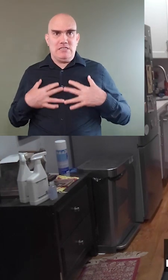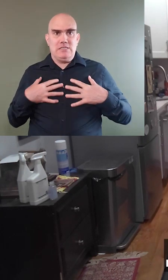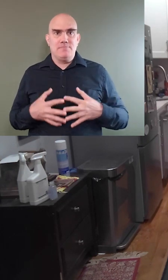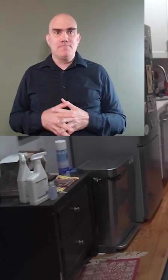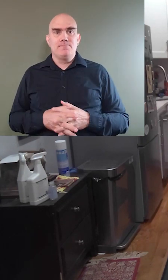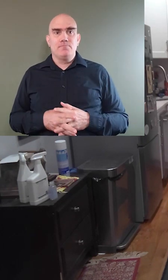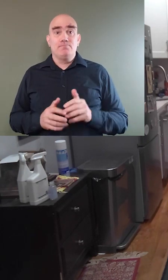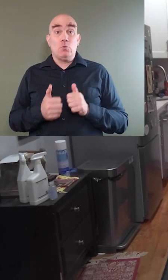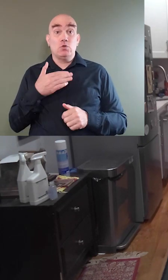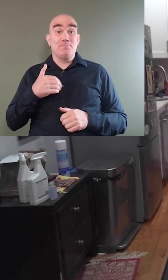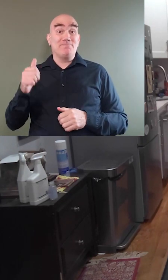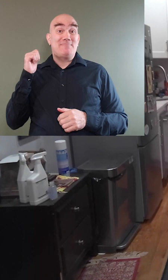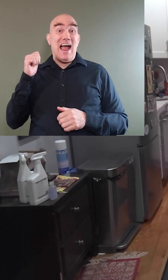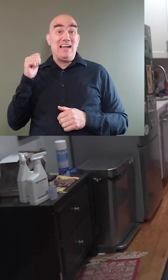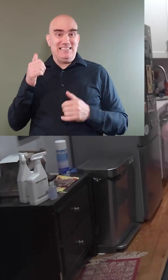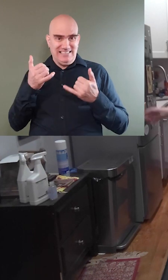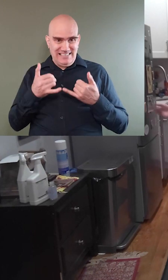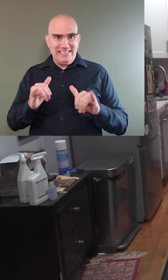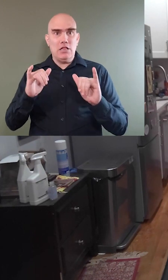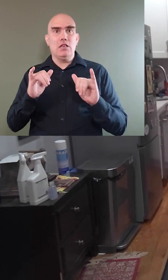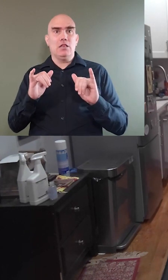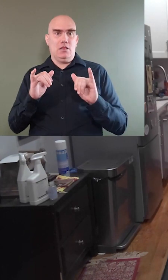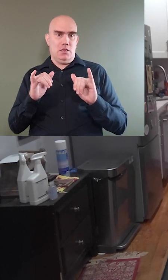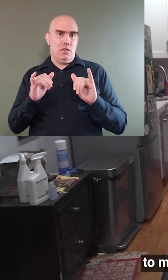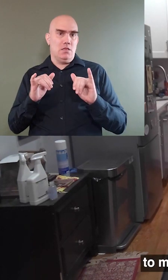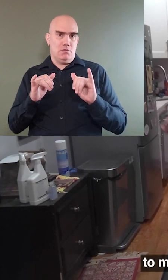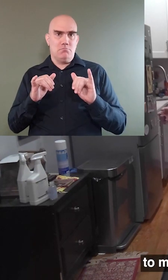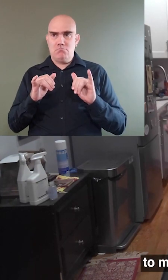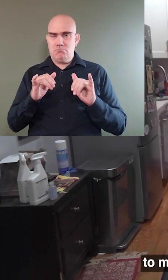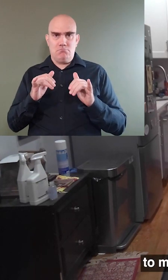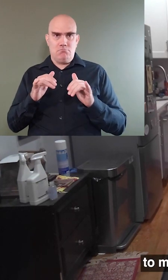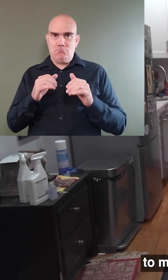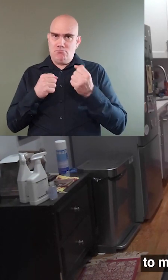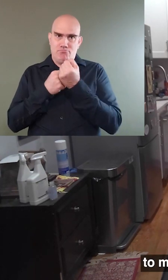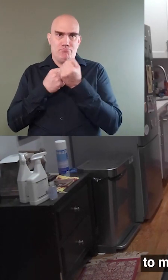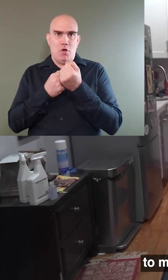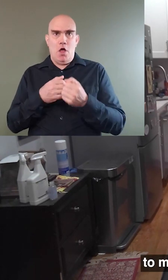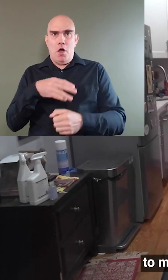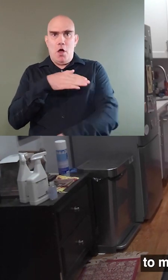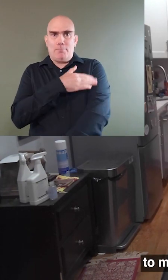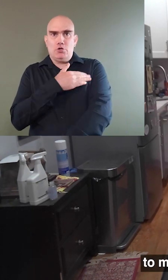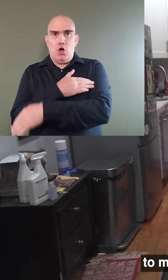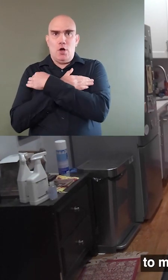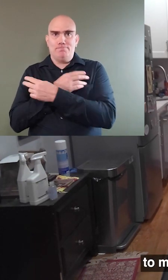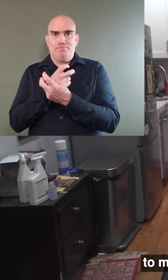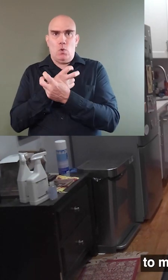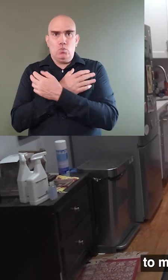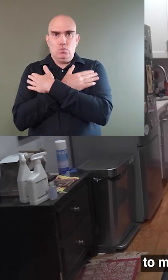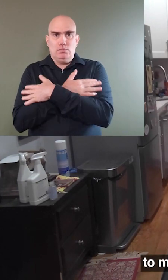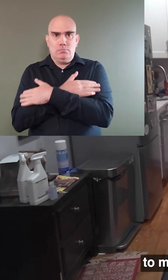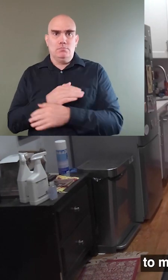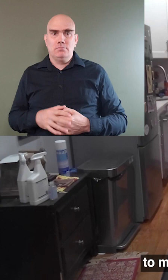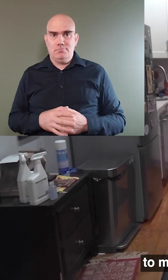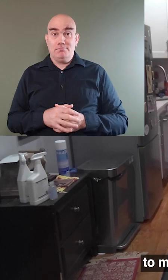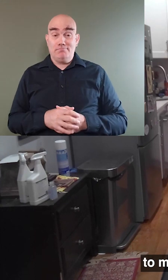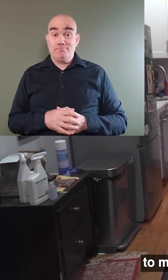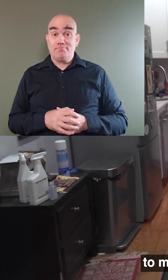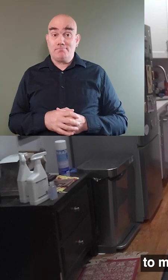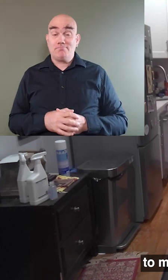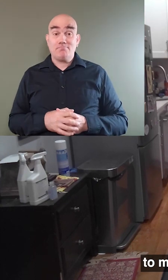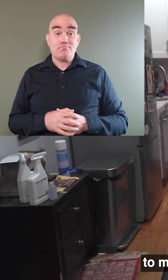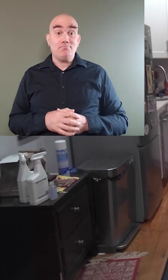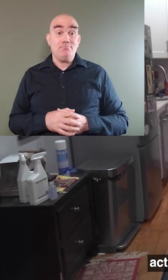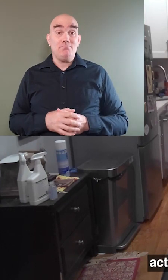chest. Most of our back is all dedicated to moving our upper arm